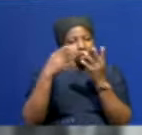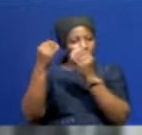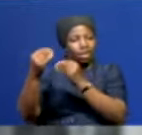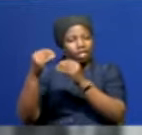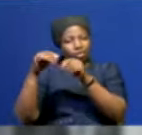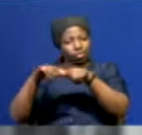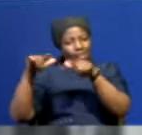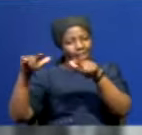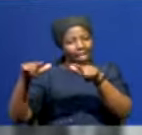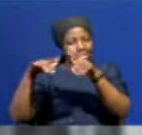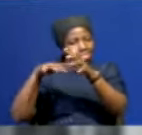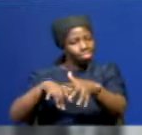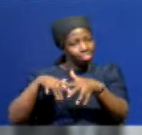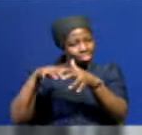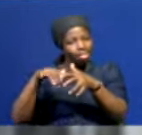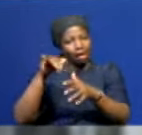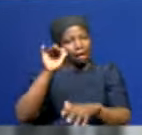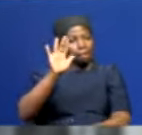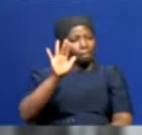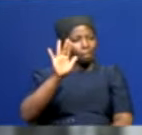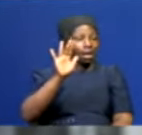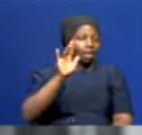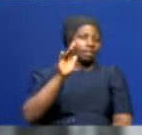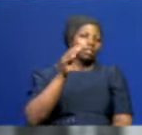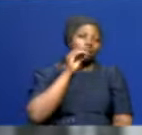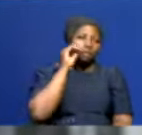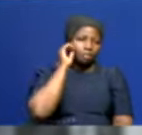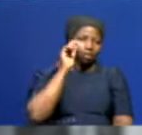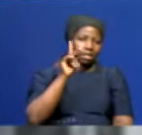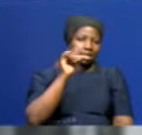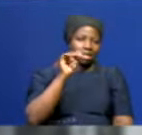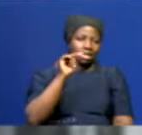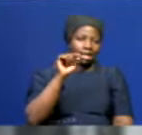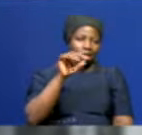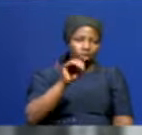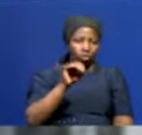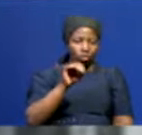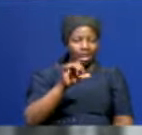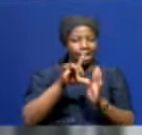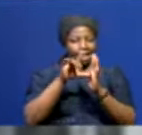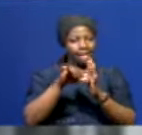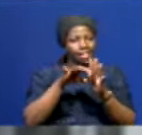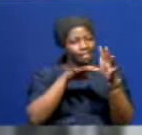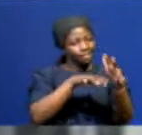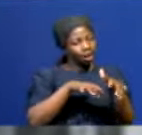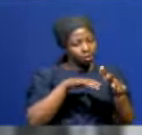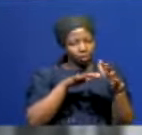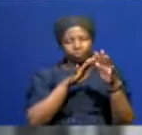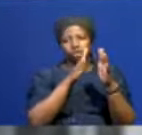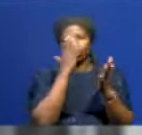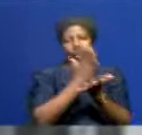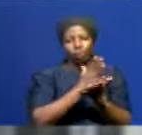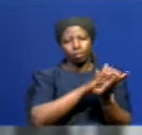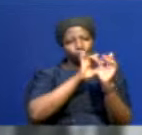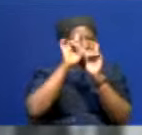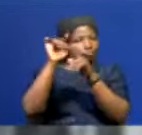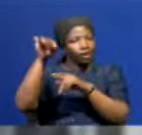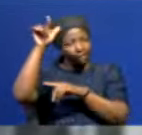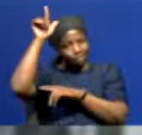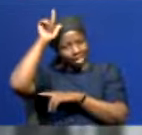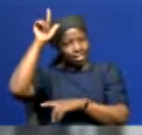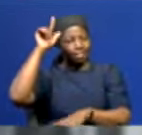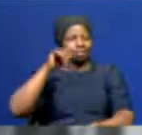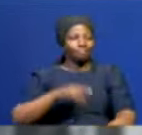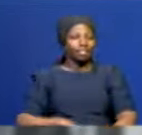in Kinango. Matano retired from farming and moved to his rural village, Nduguni Mkono, in